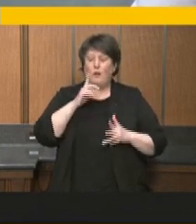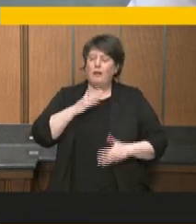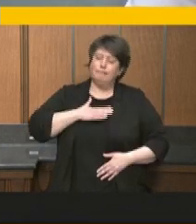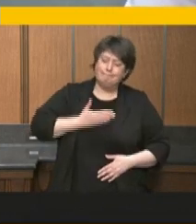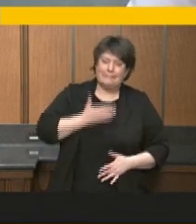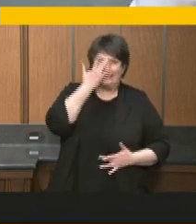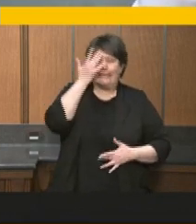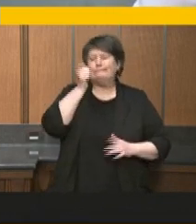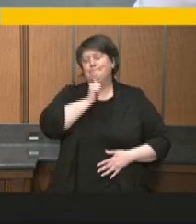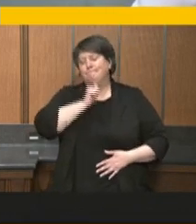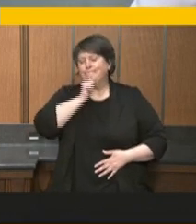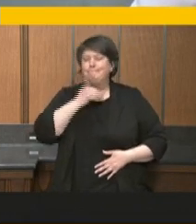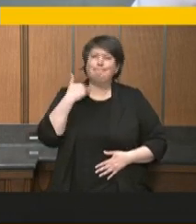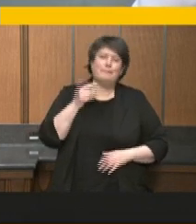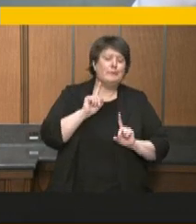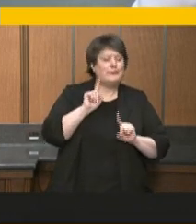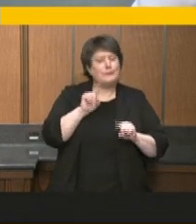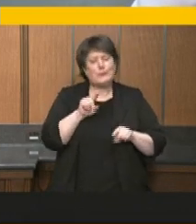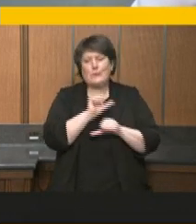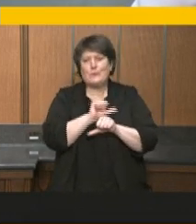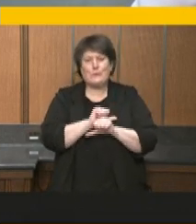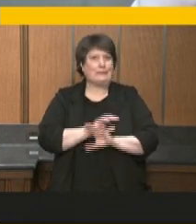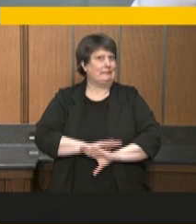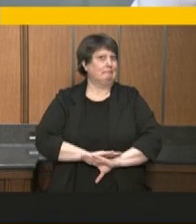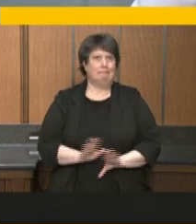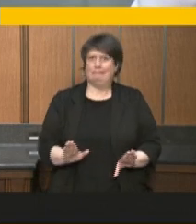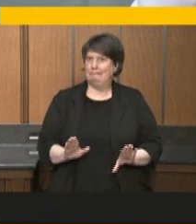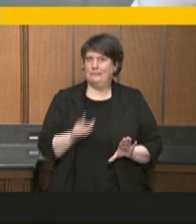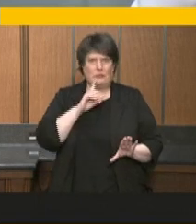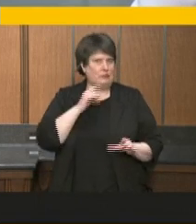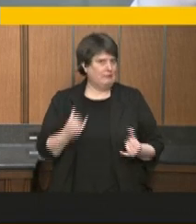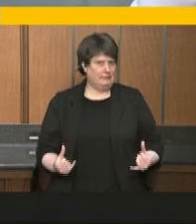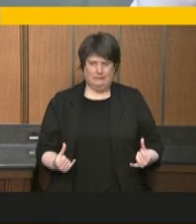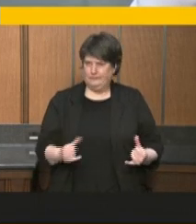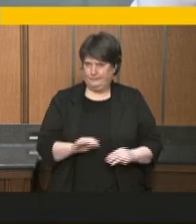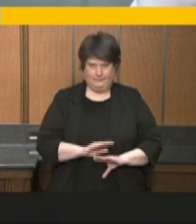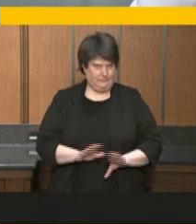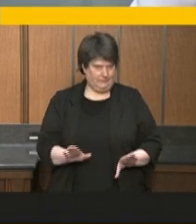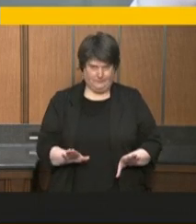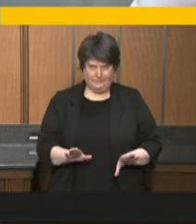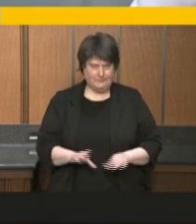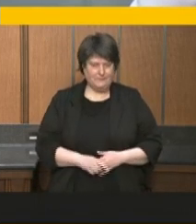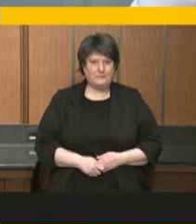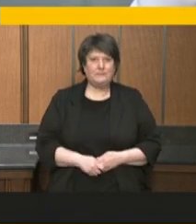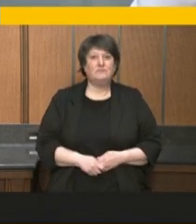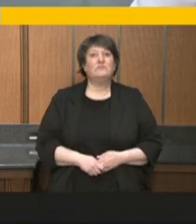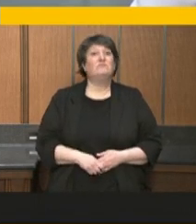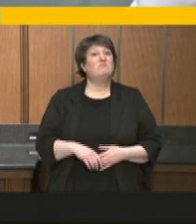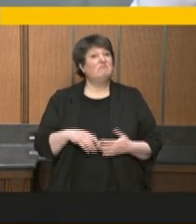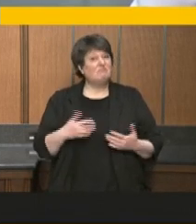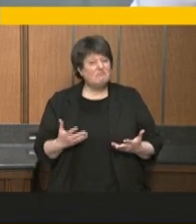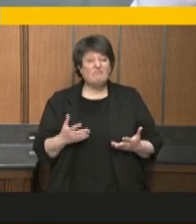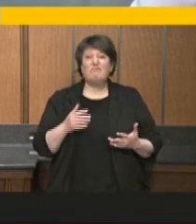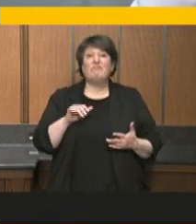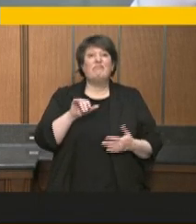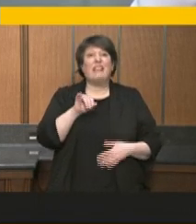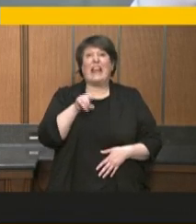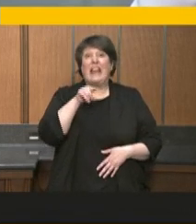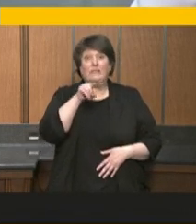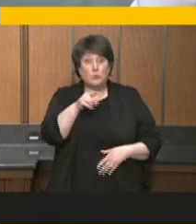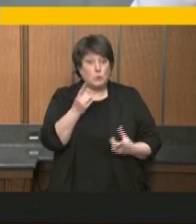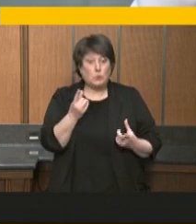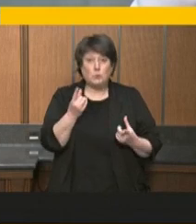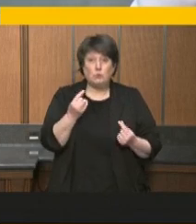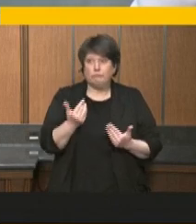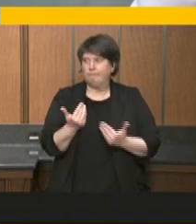and going, and that's not how you want to behave at this time. And, you know, if you are doing some incredibly important